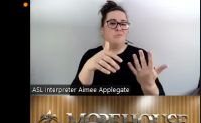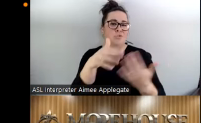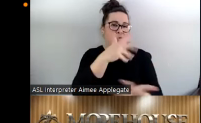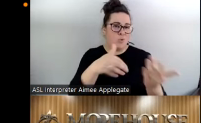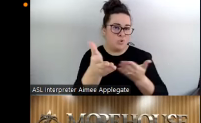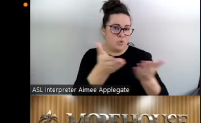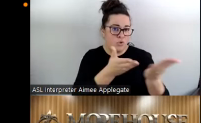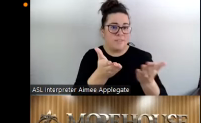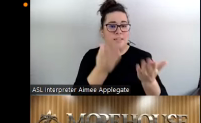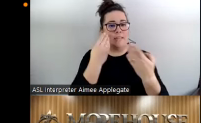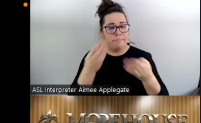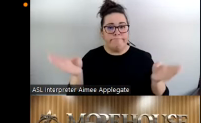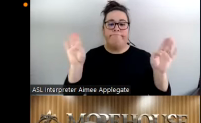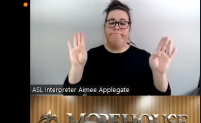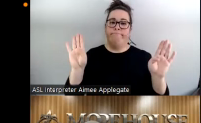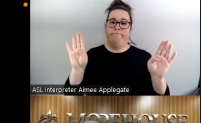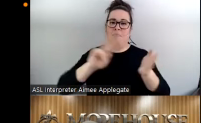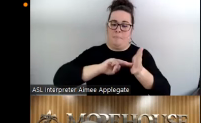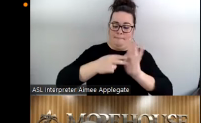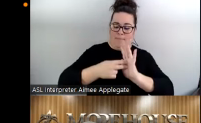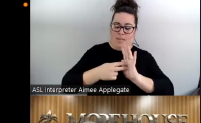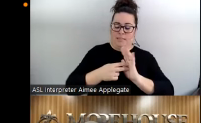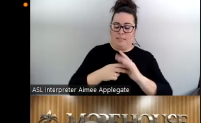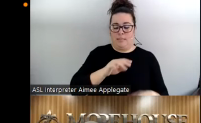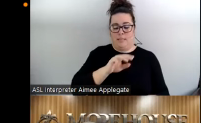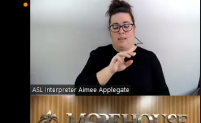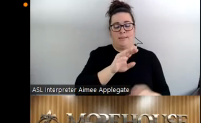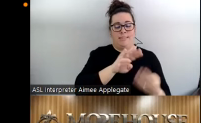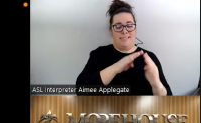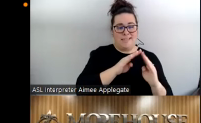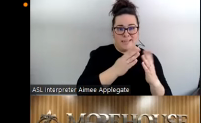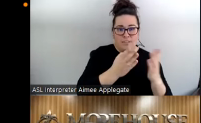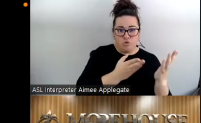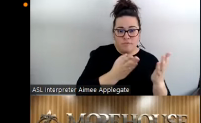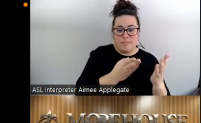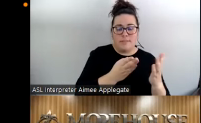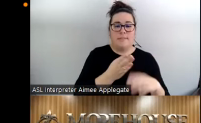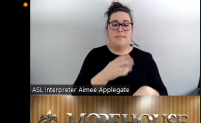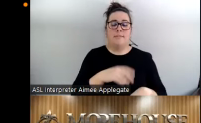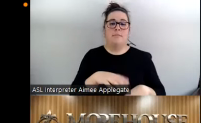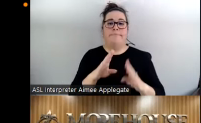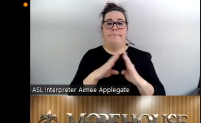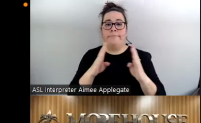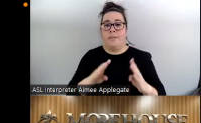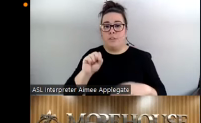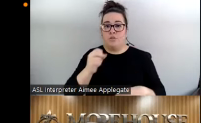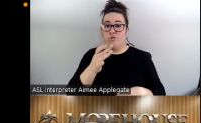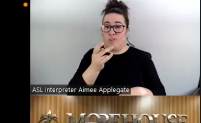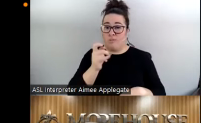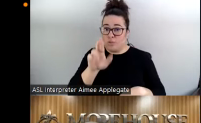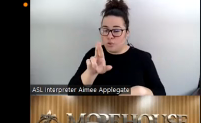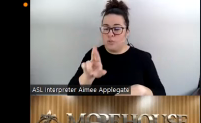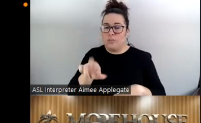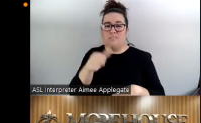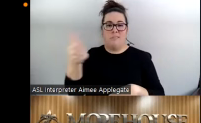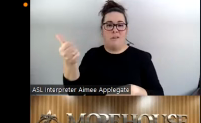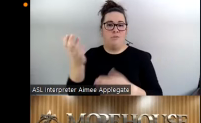defined, everything from kind of municipal, like city services, to shelters, to other service